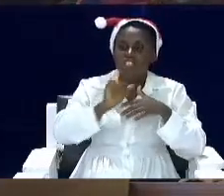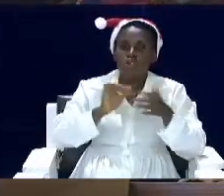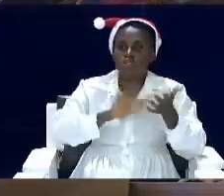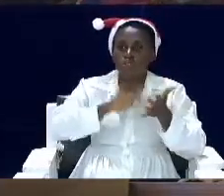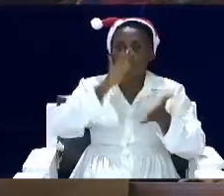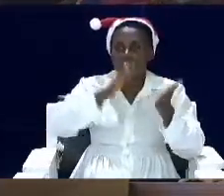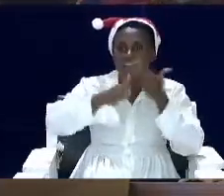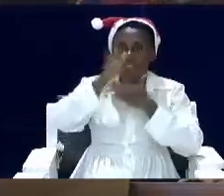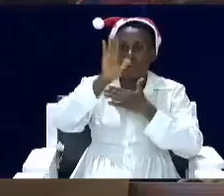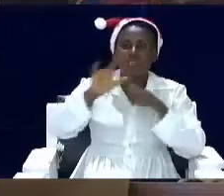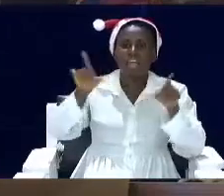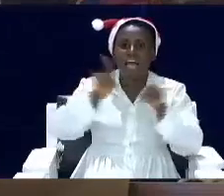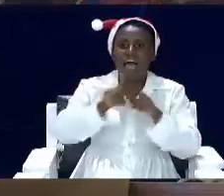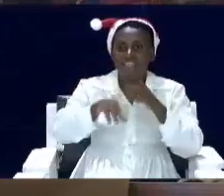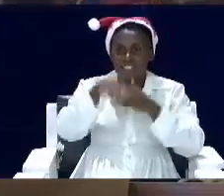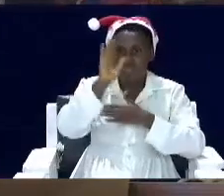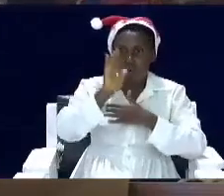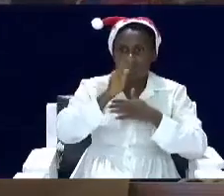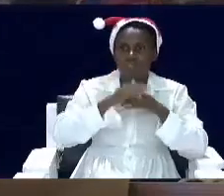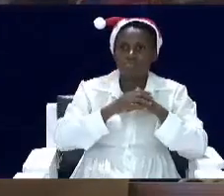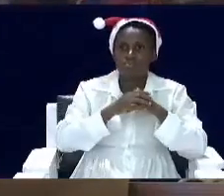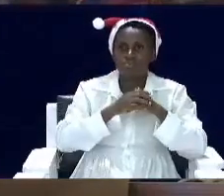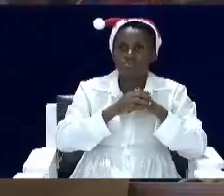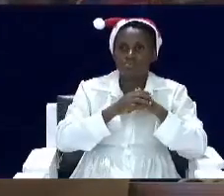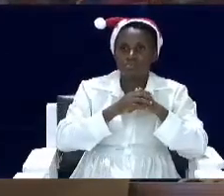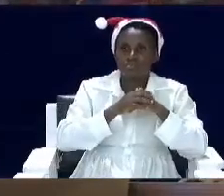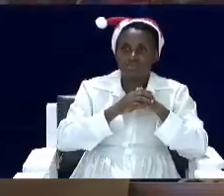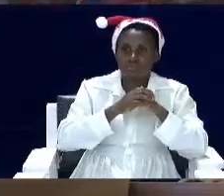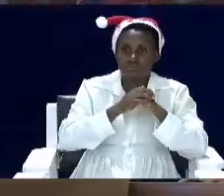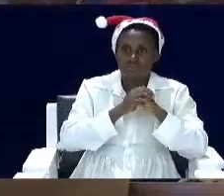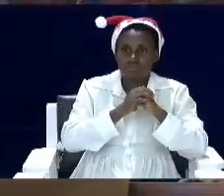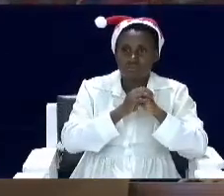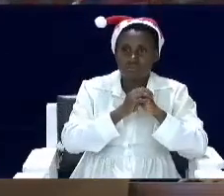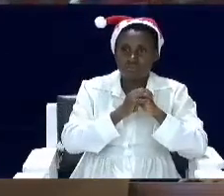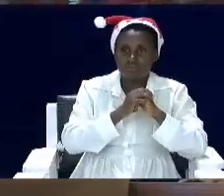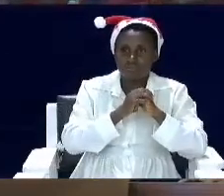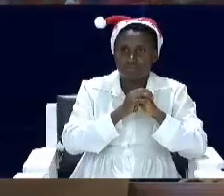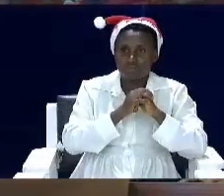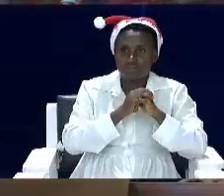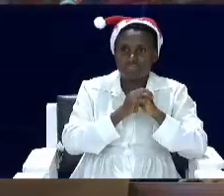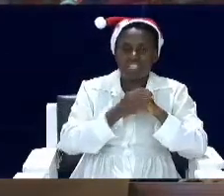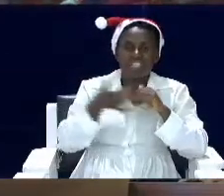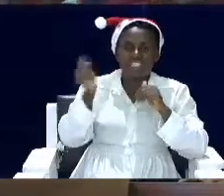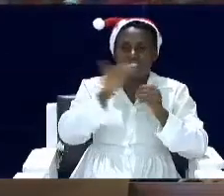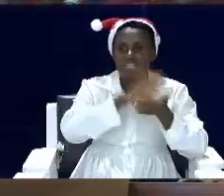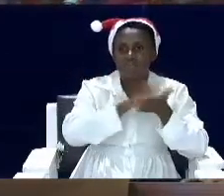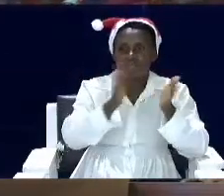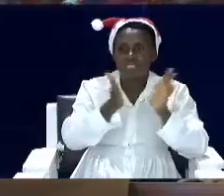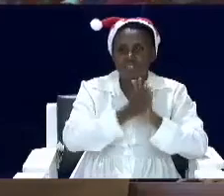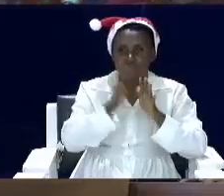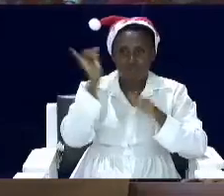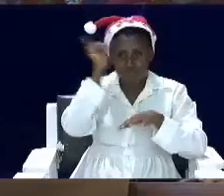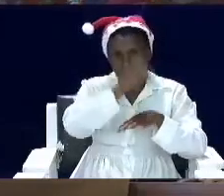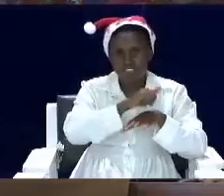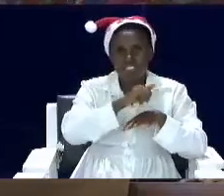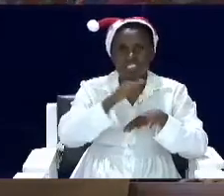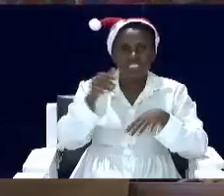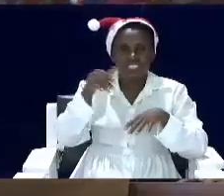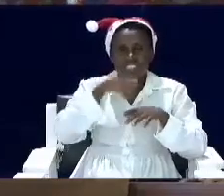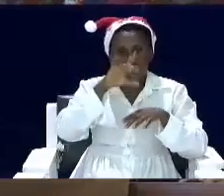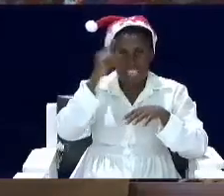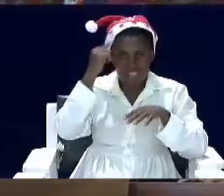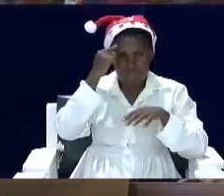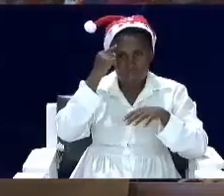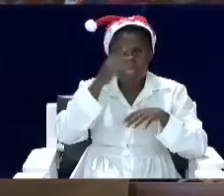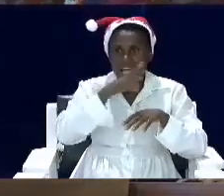as God. Nor were they thankful. They became futile in their thoughts, and their